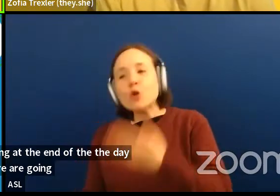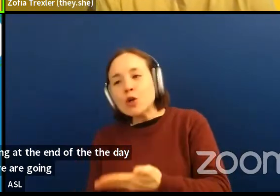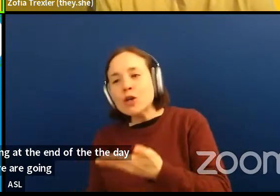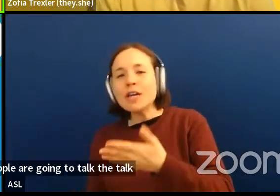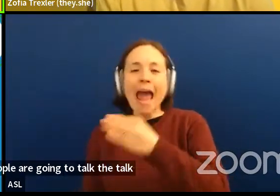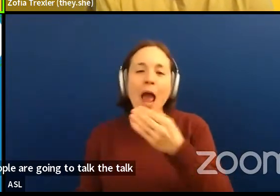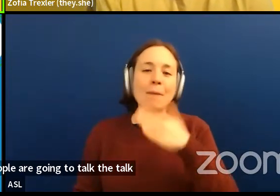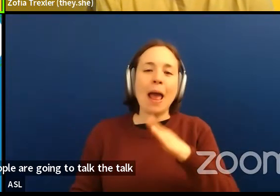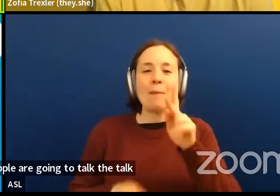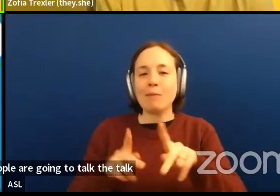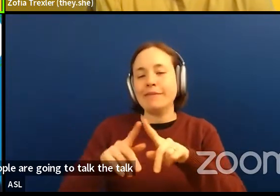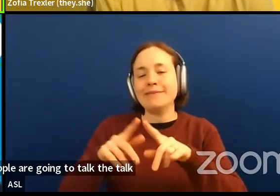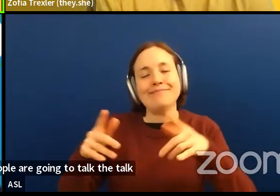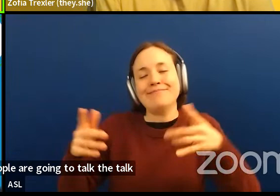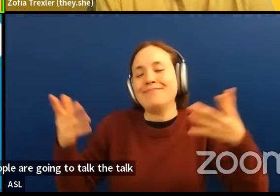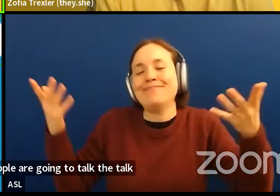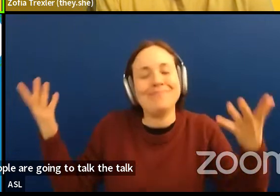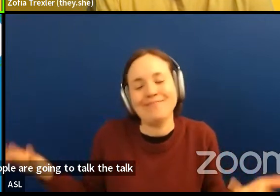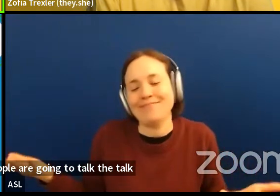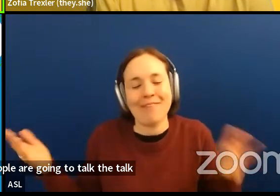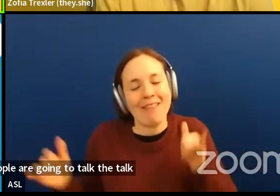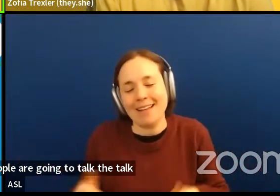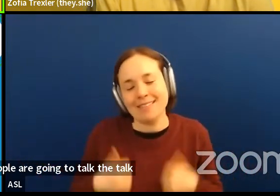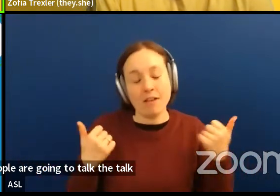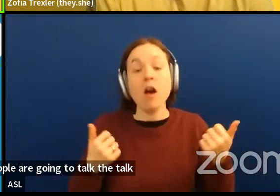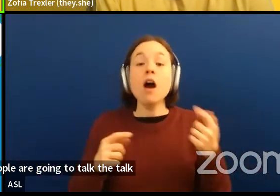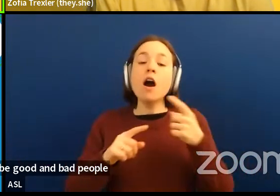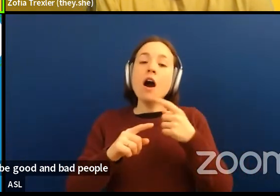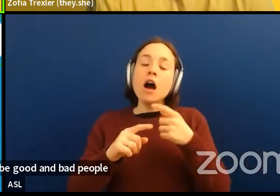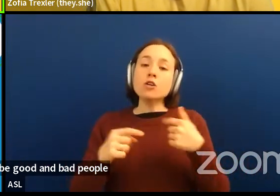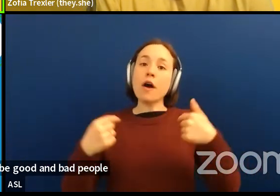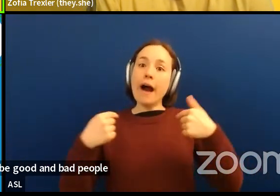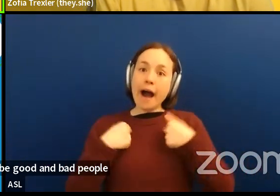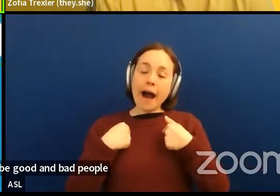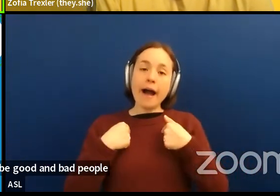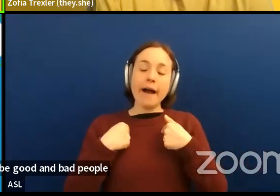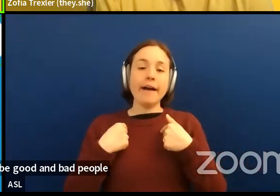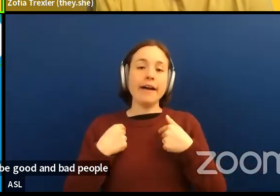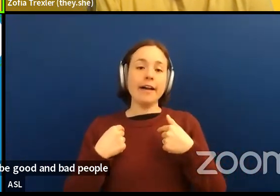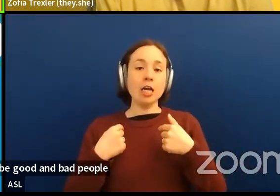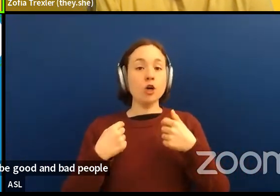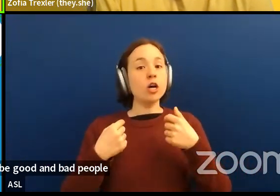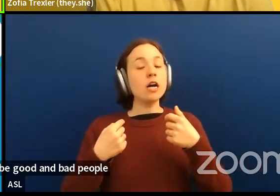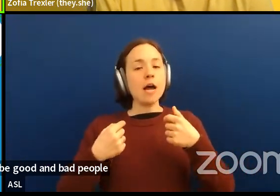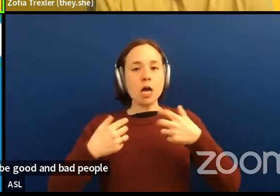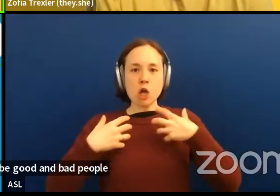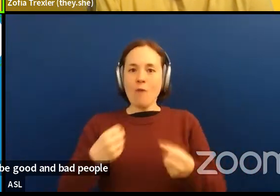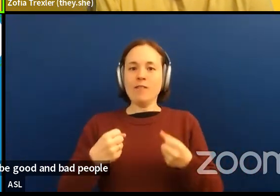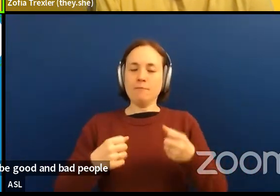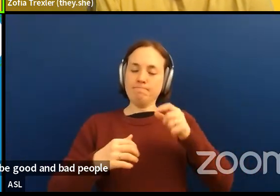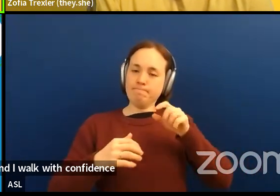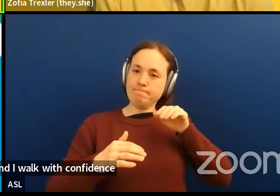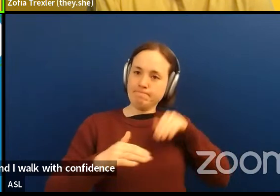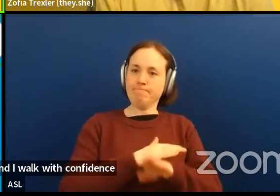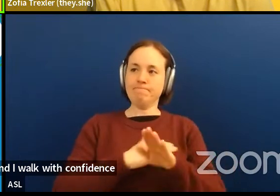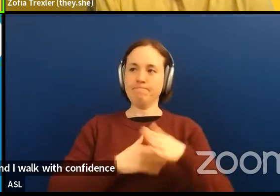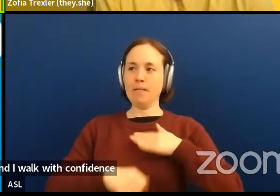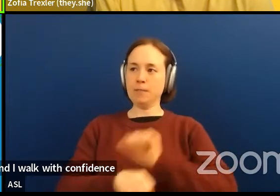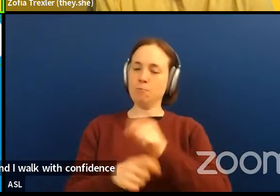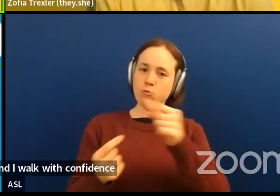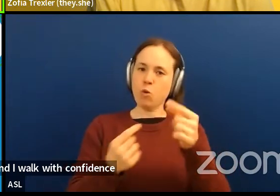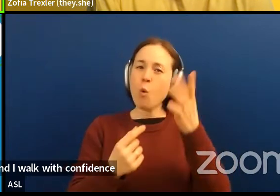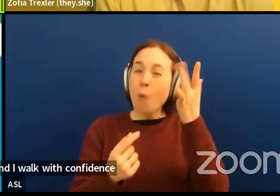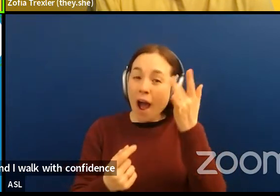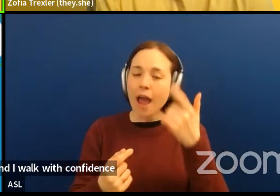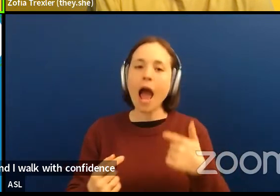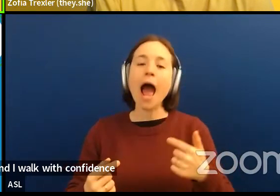unfortunately. I walk with confidence into what I do, because at the end of the day, I know what